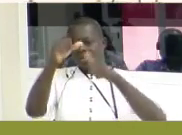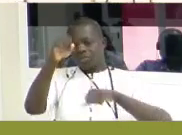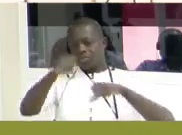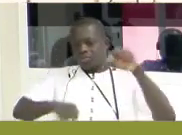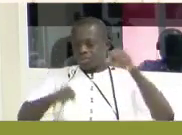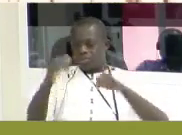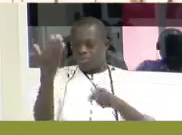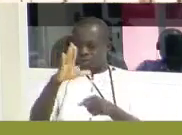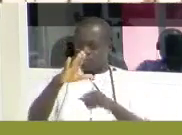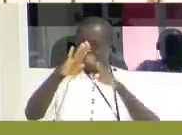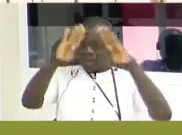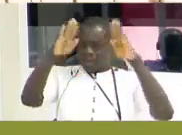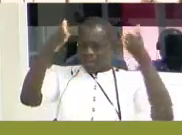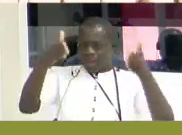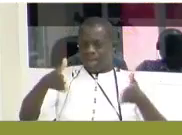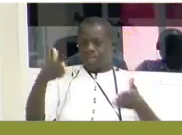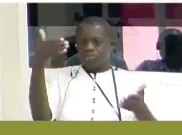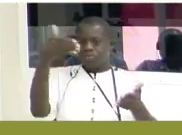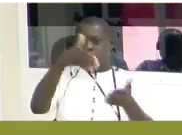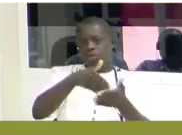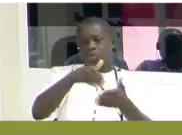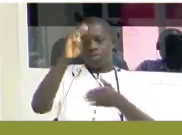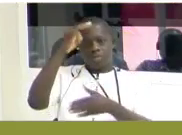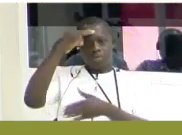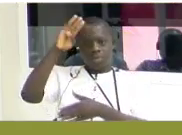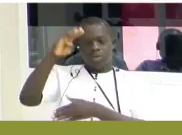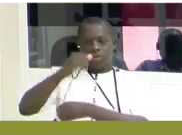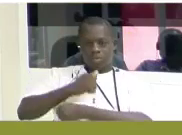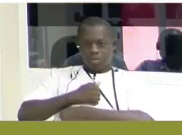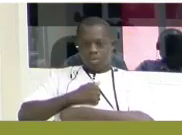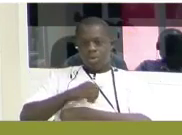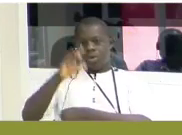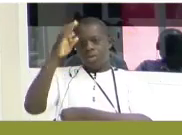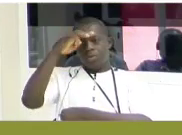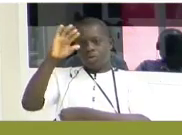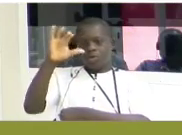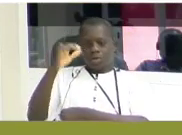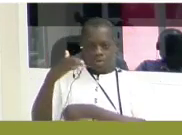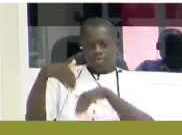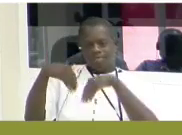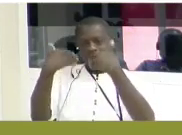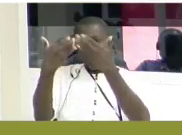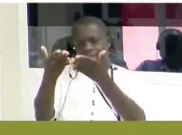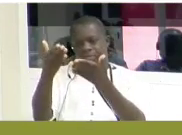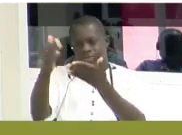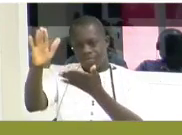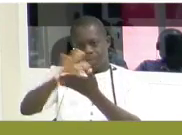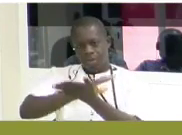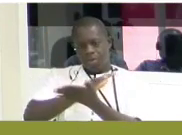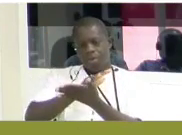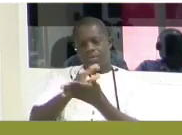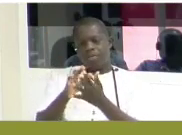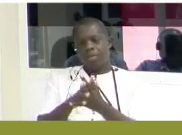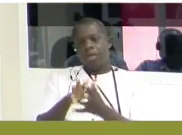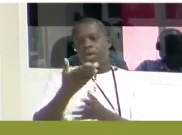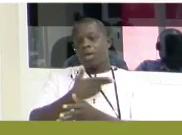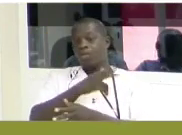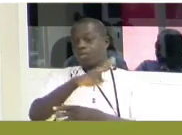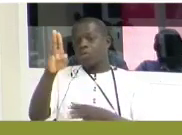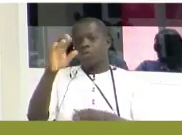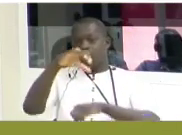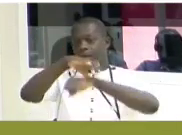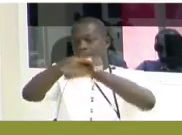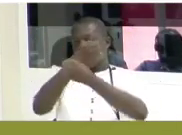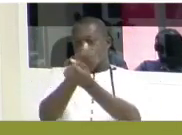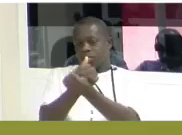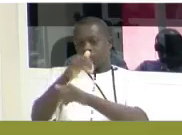Ministry of Interior. When we got there, the minister came down, we handed our petition, and that was it. There was no arrest effected that day,